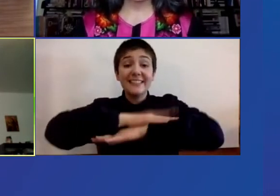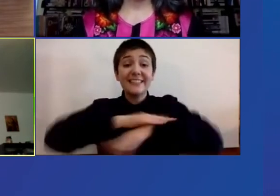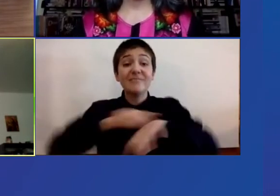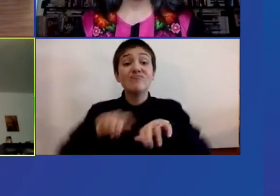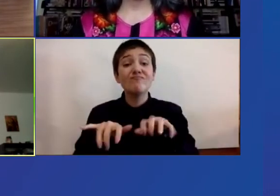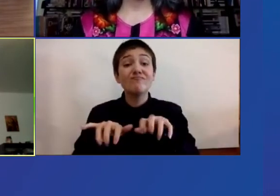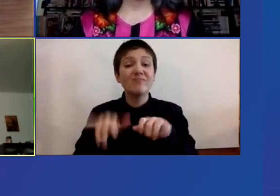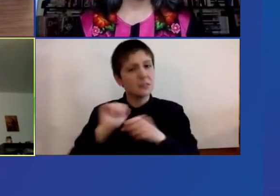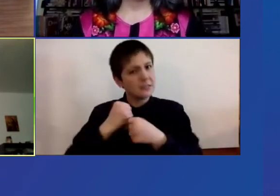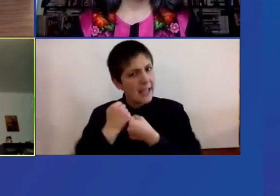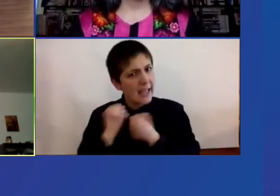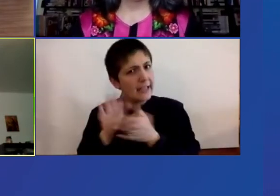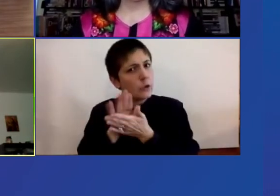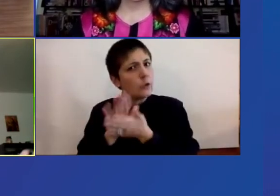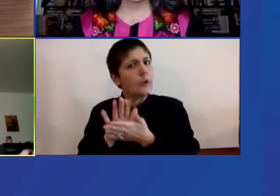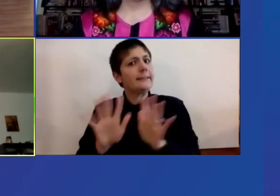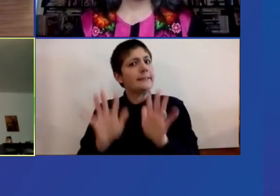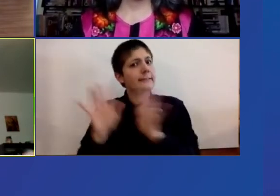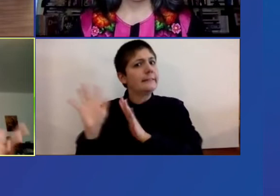sacred space.